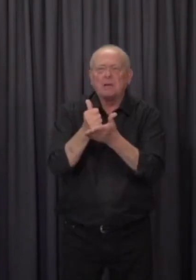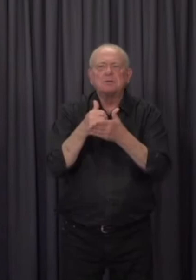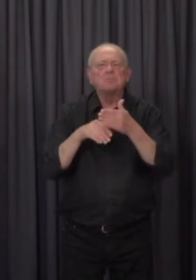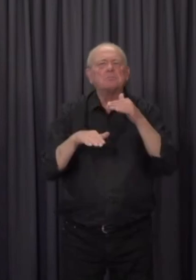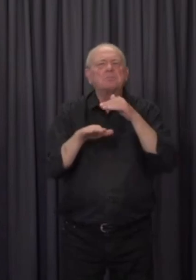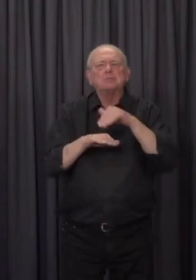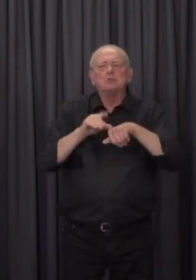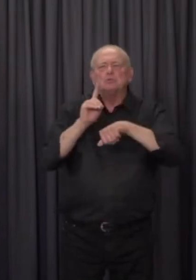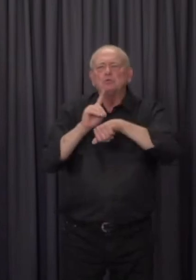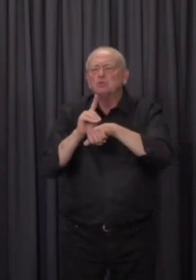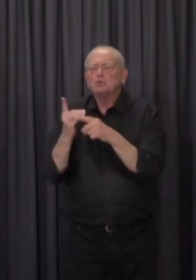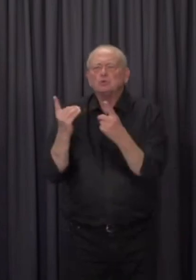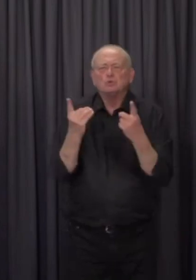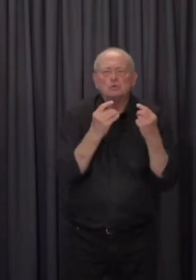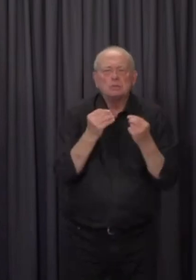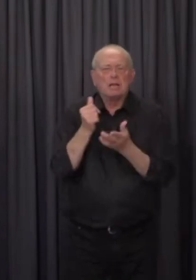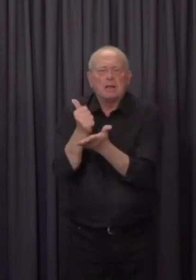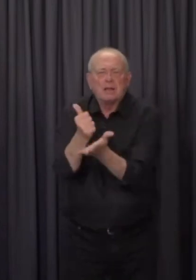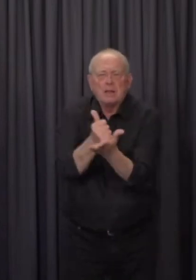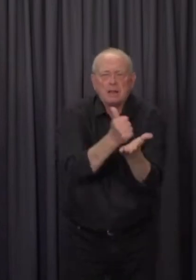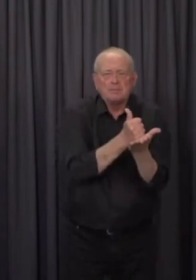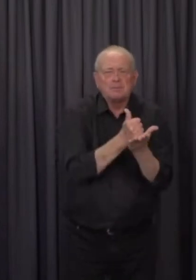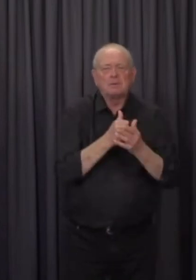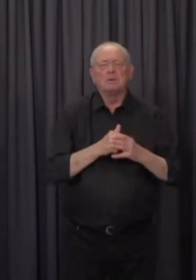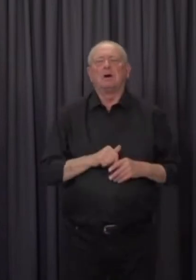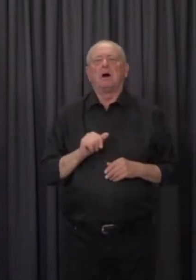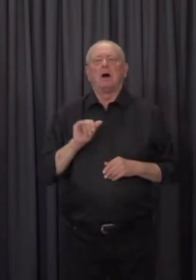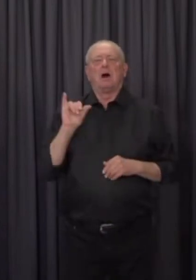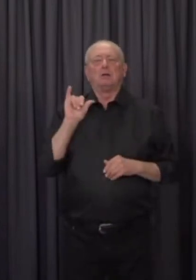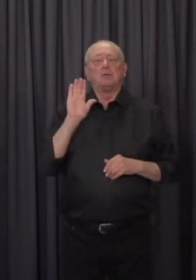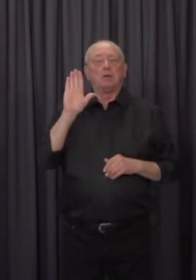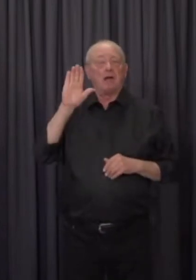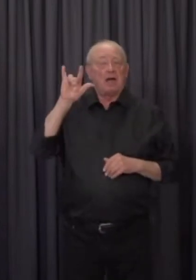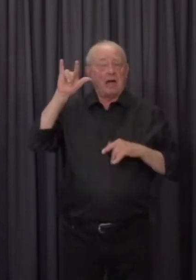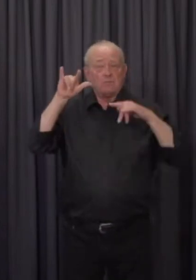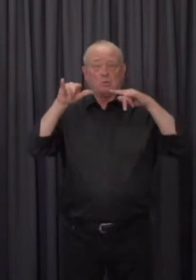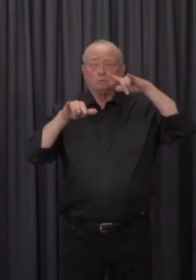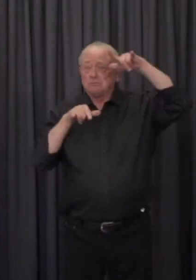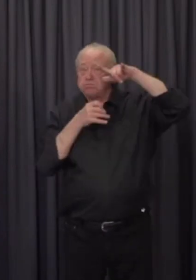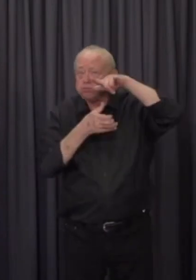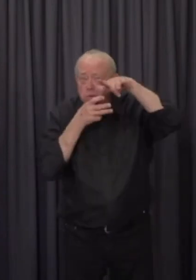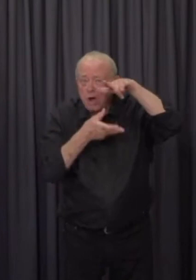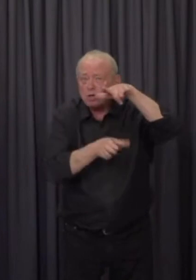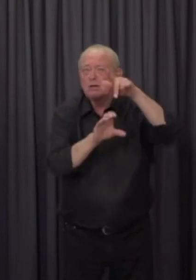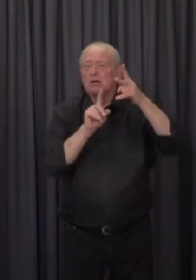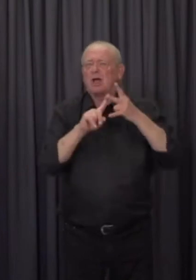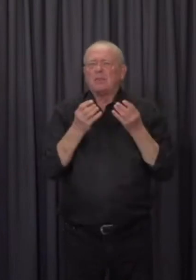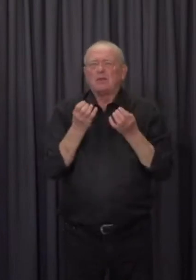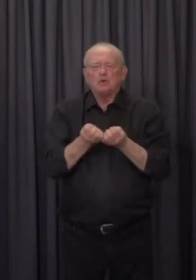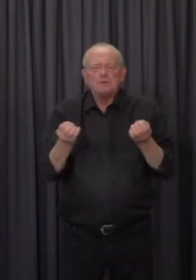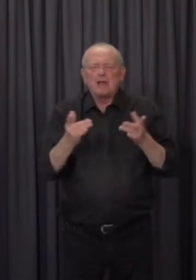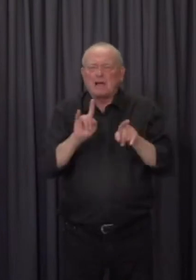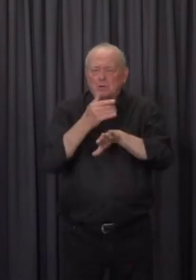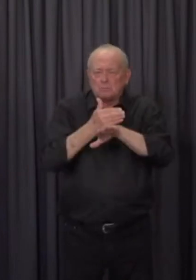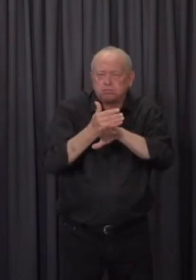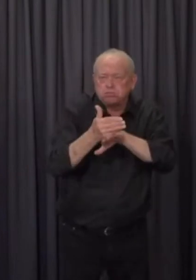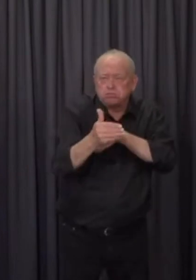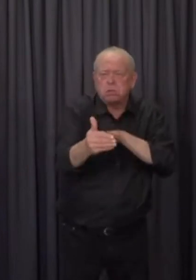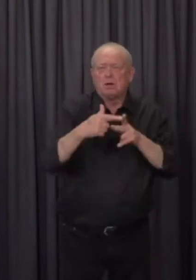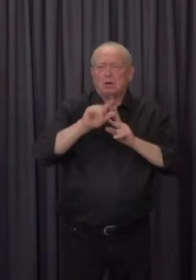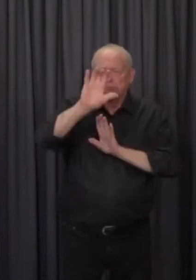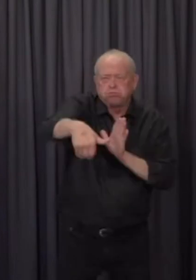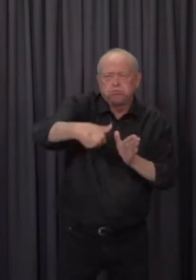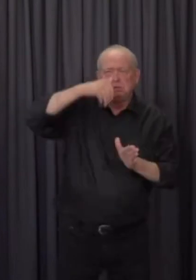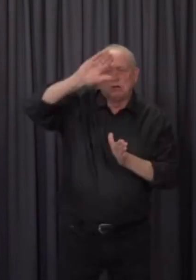their aircraft and engineering support can be used. Units will deploy to the Grand Prairie, Fox Creek, and Drayton Valley